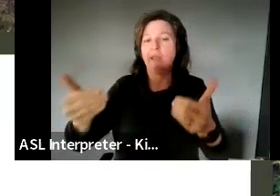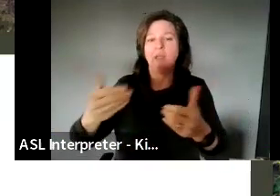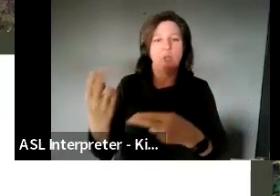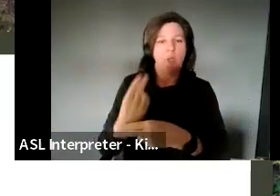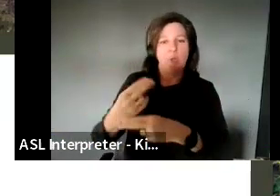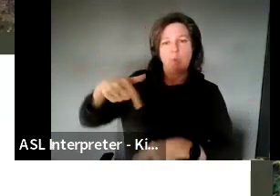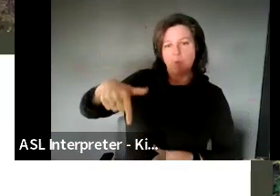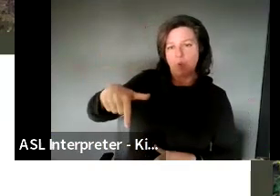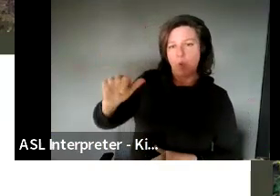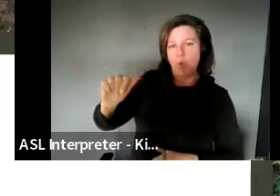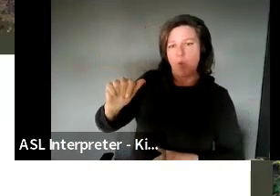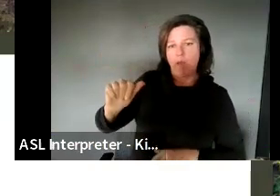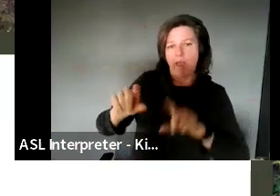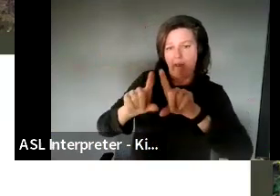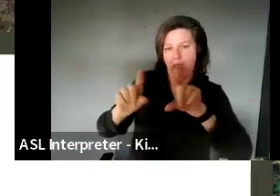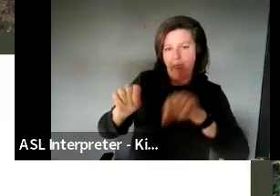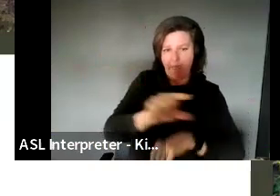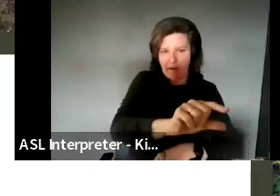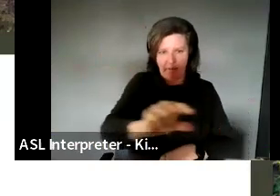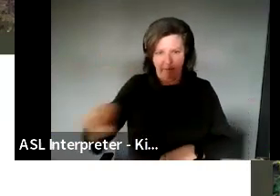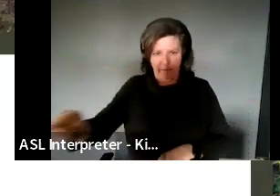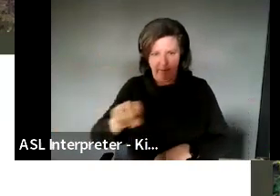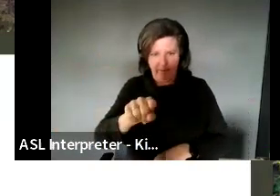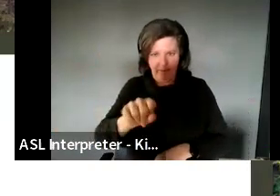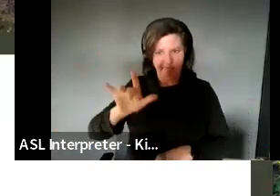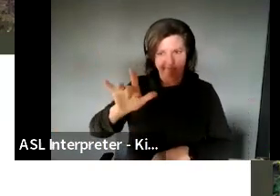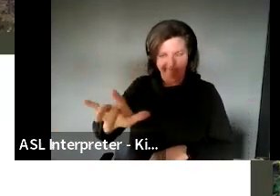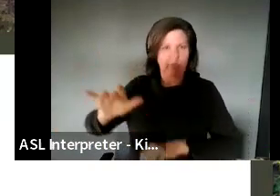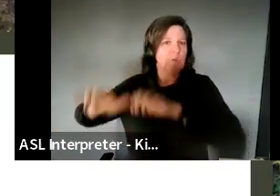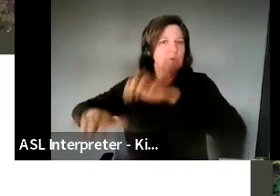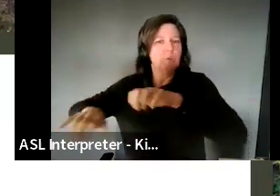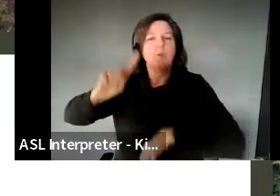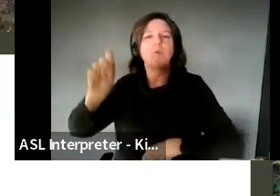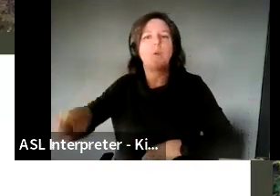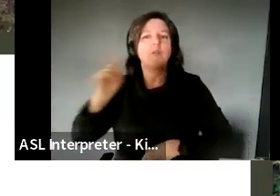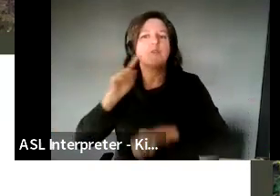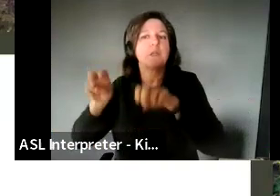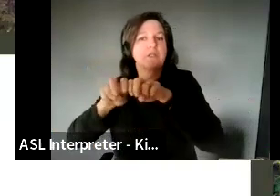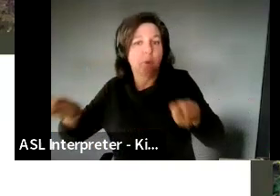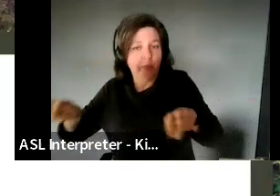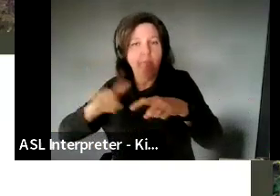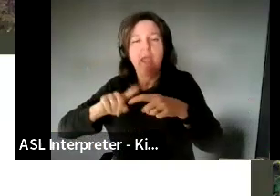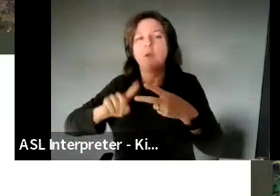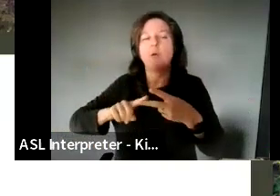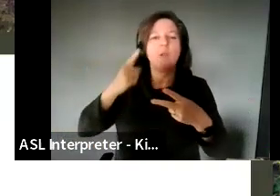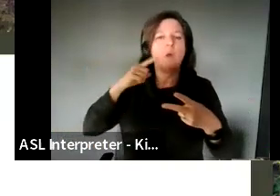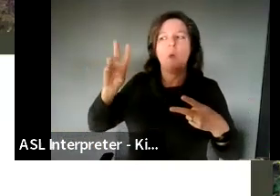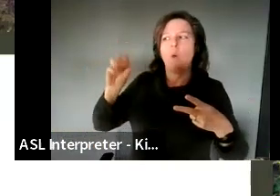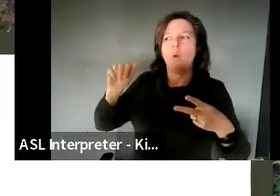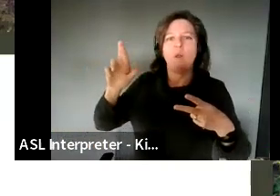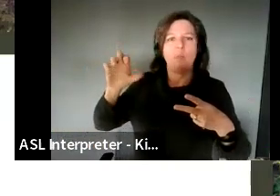Q&A button at the bottom of your screen as they come up for the panel or for the WalkCares team to answer later in the